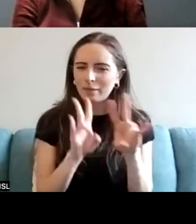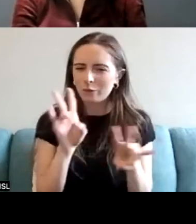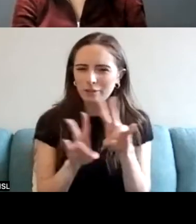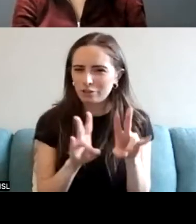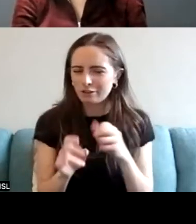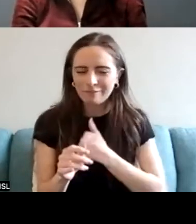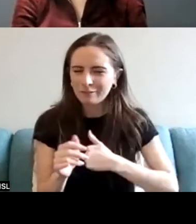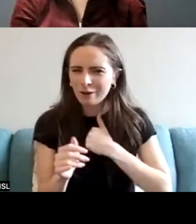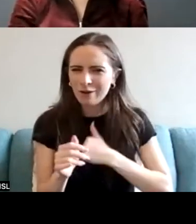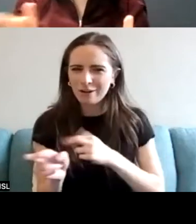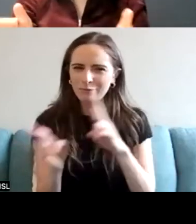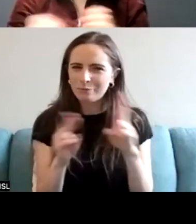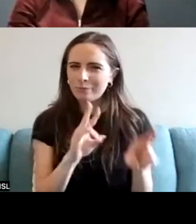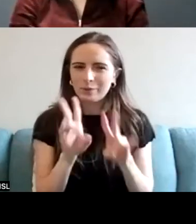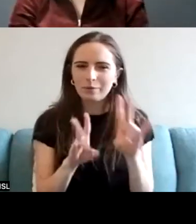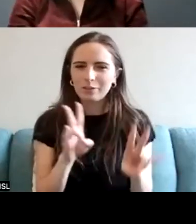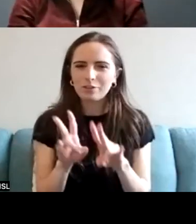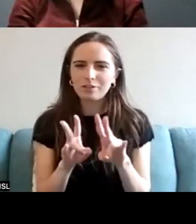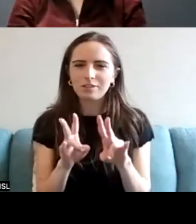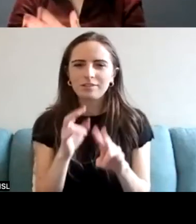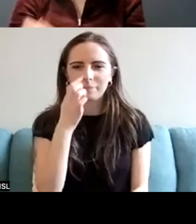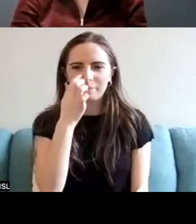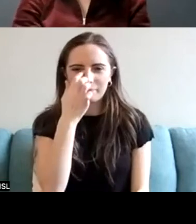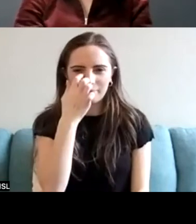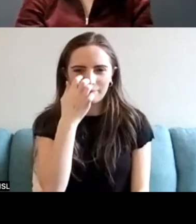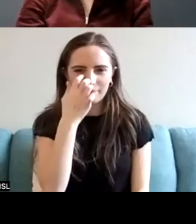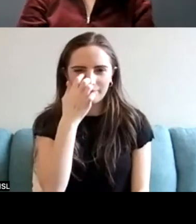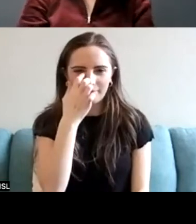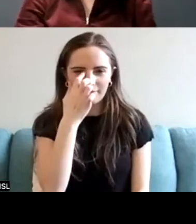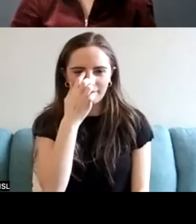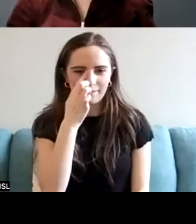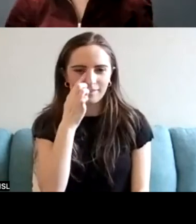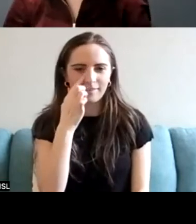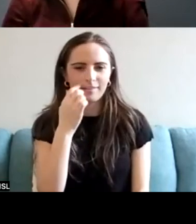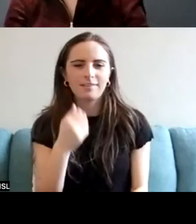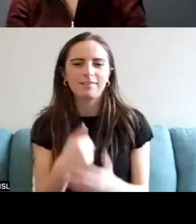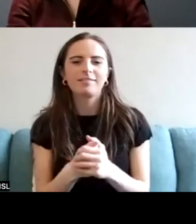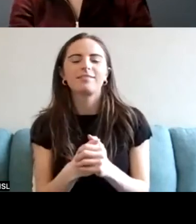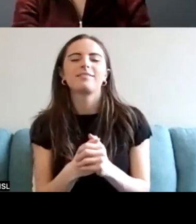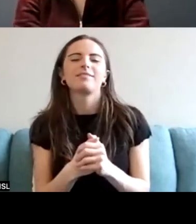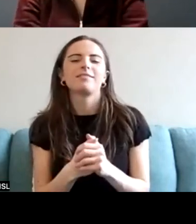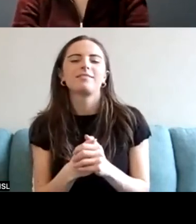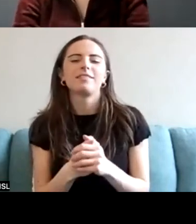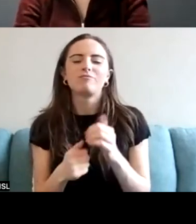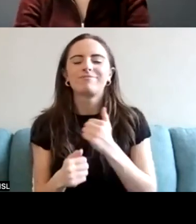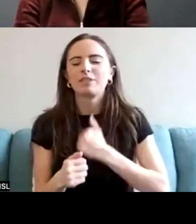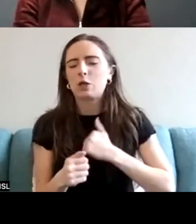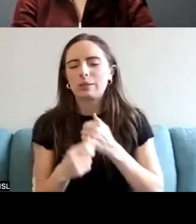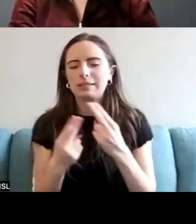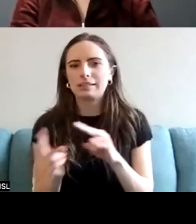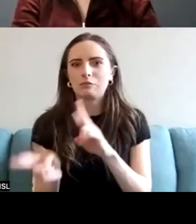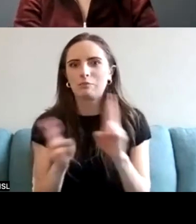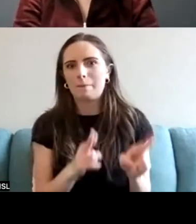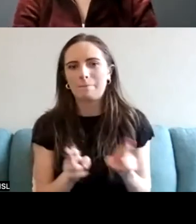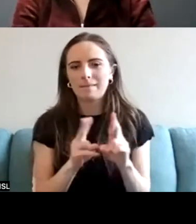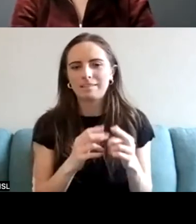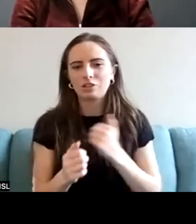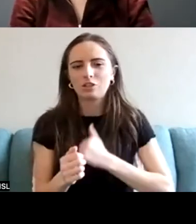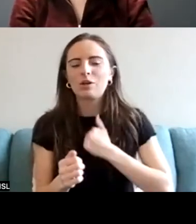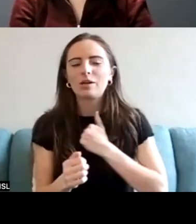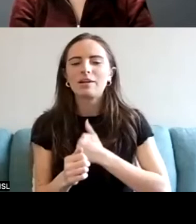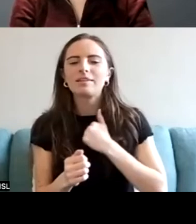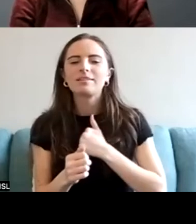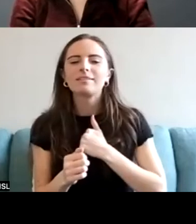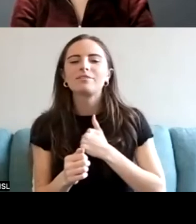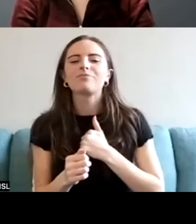Yeah, no problem. So that's a reasonable accommodation, a good example there, repeating the question. Perfect. Sorry, probably